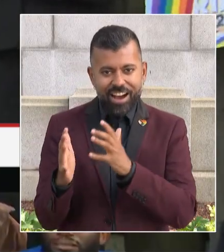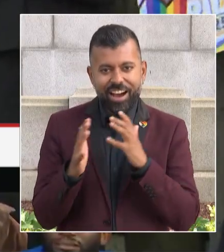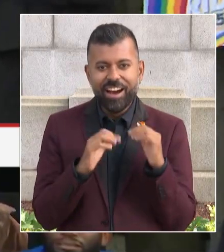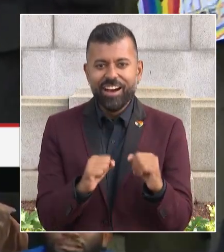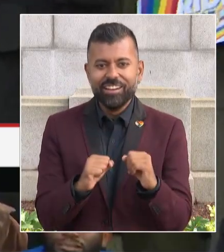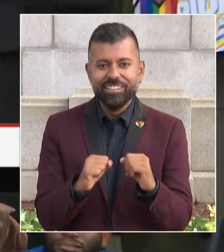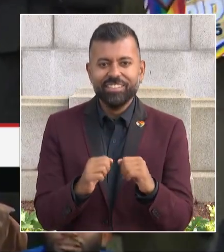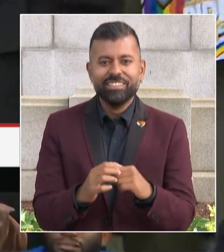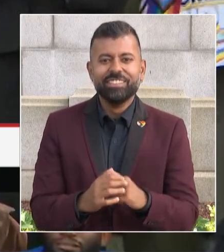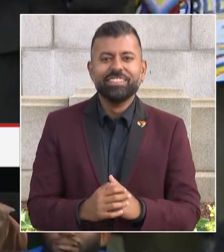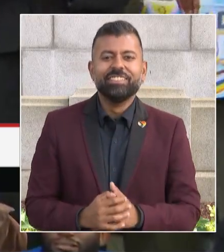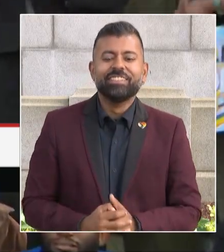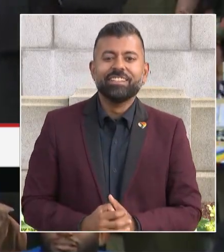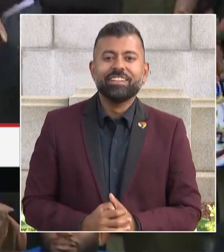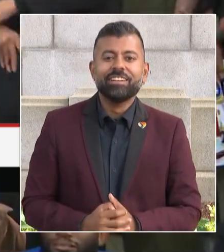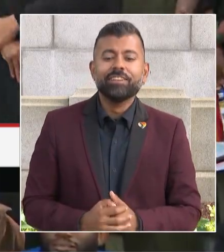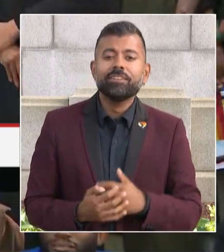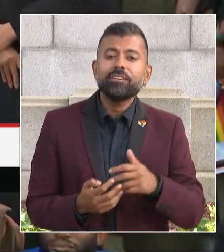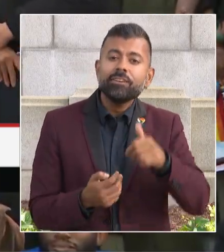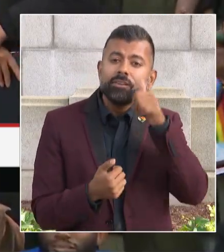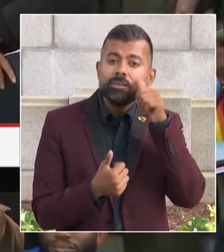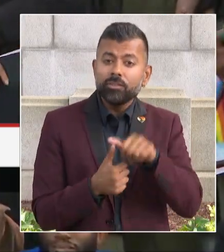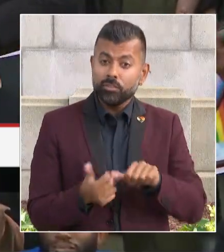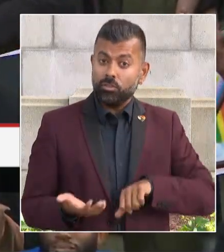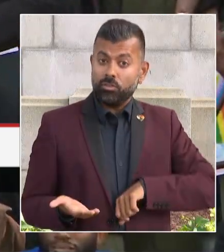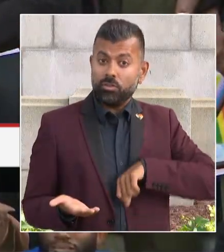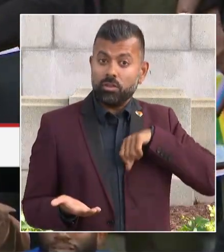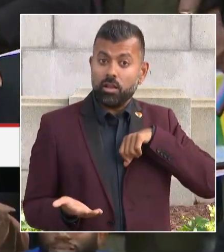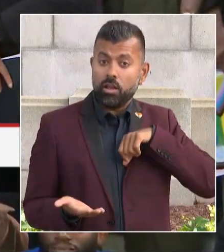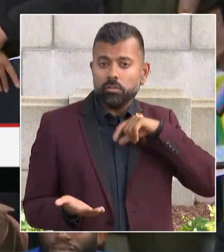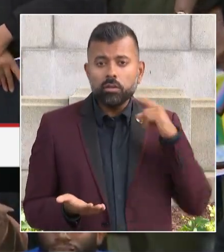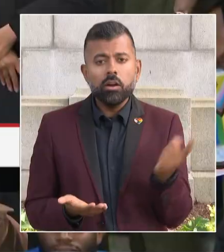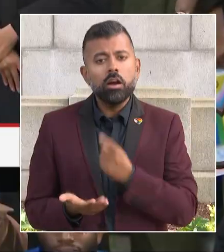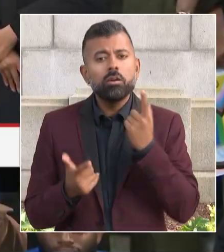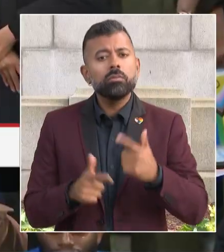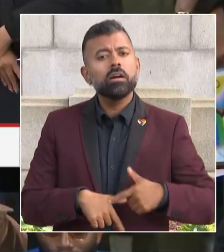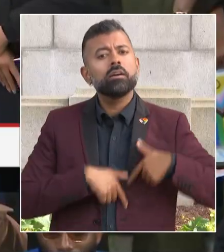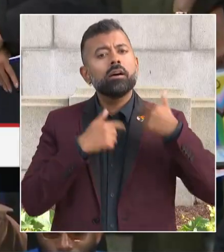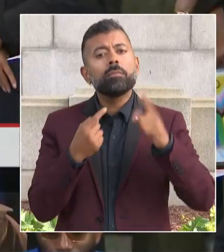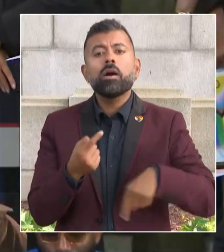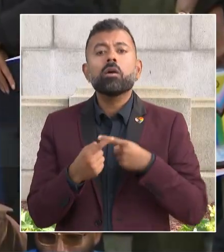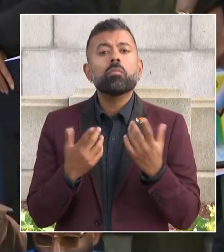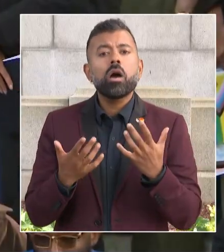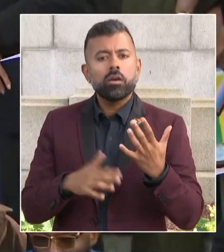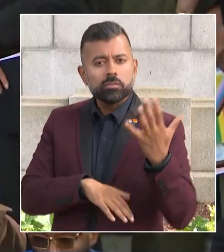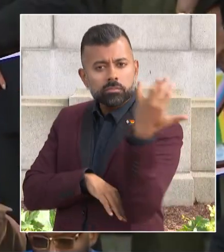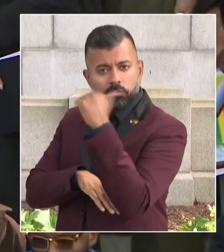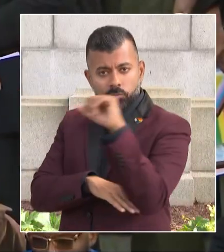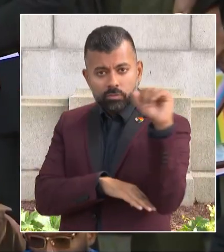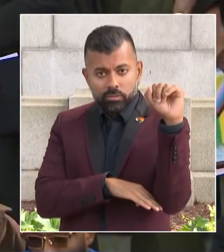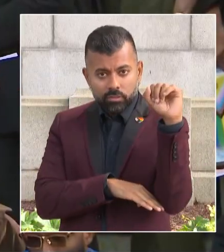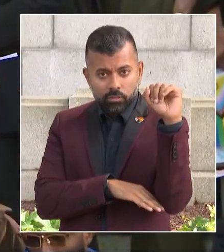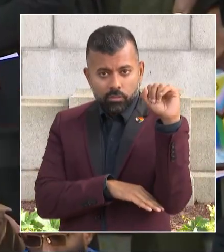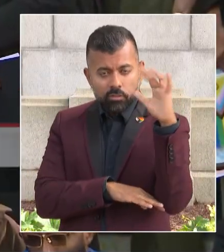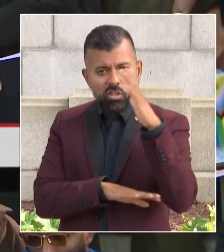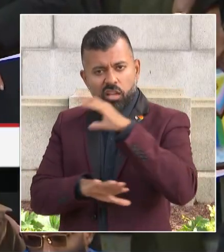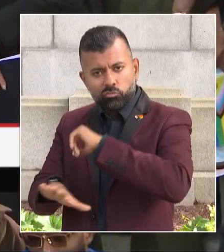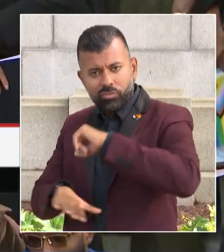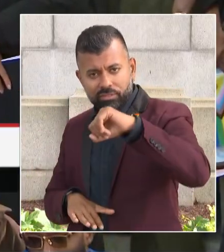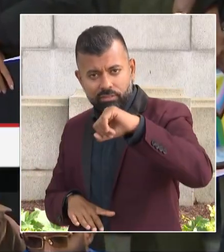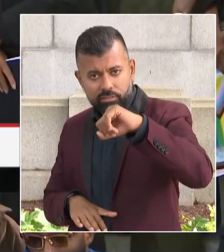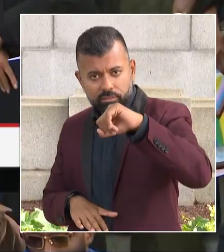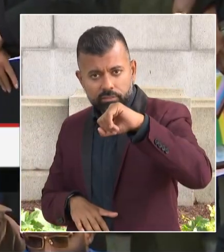Let us remember that pride has always been a protest, one of resilience, one of defiance, and one of